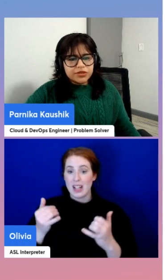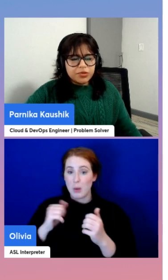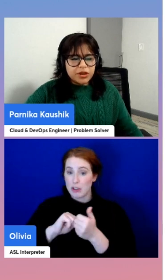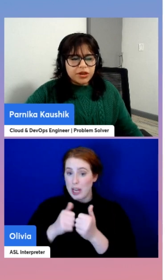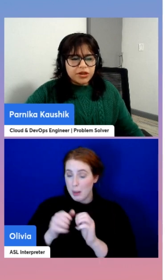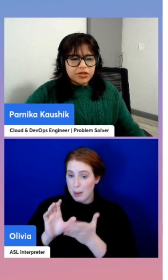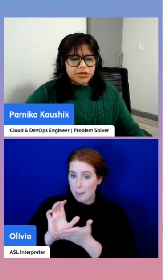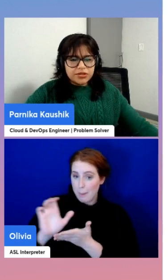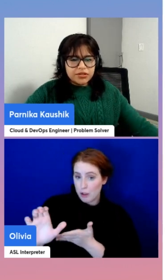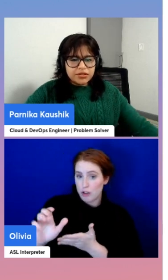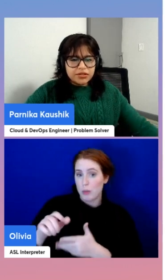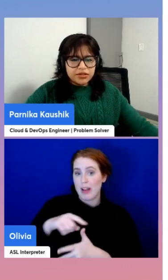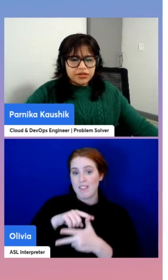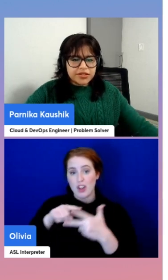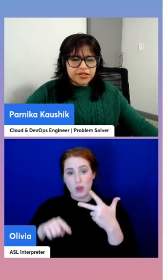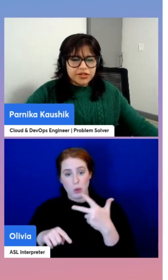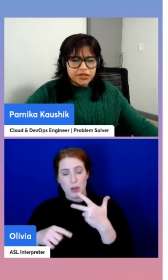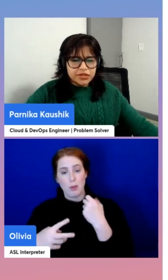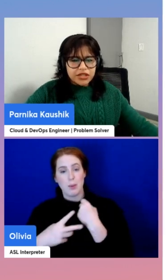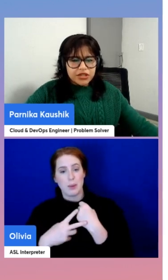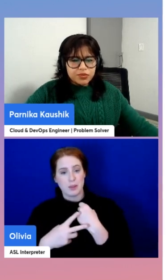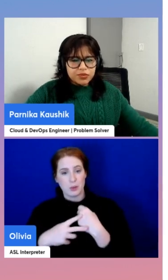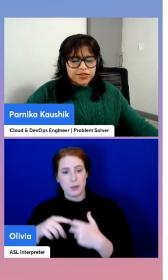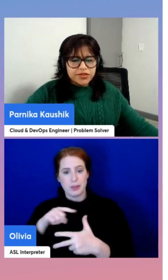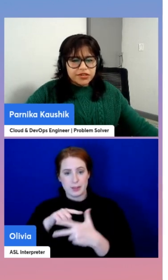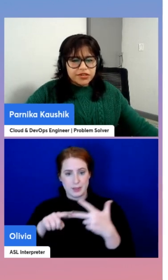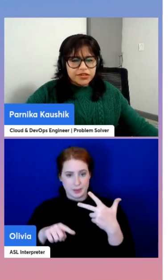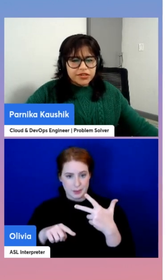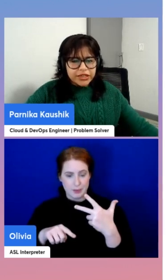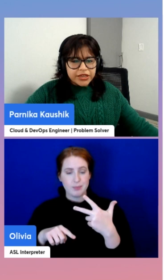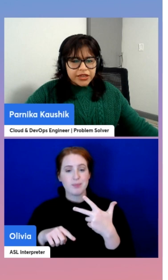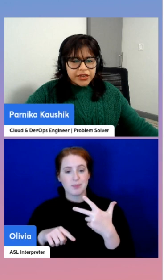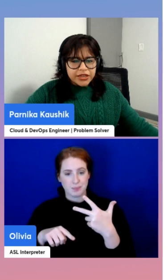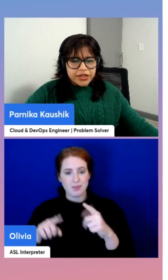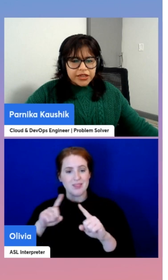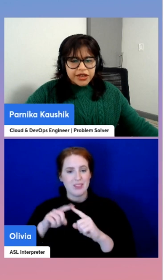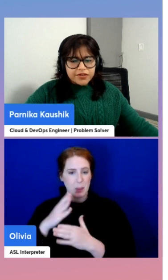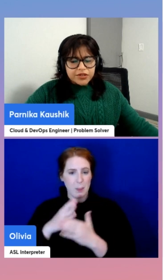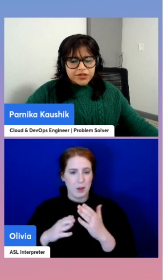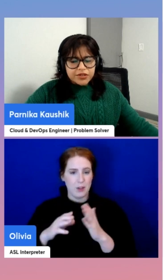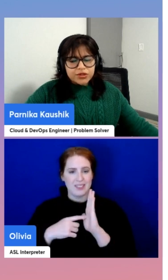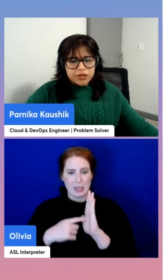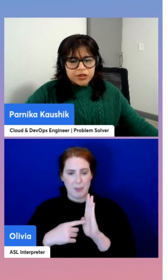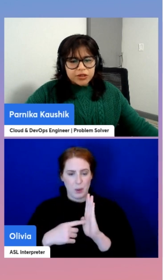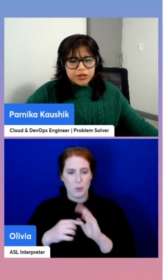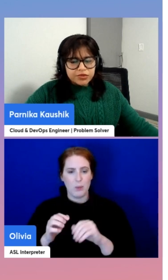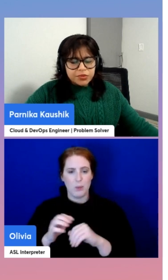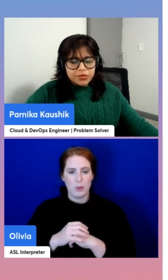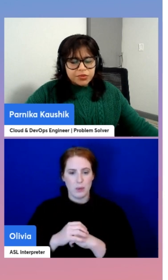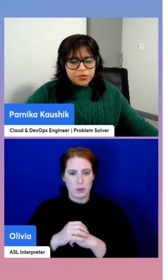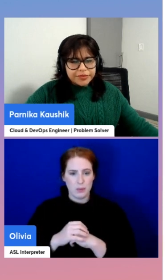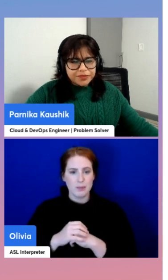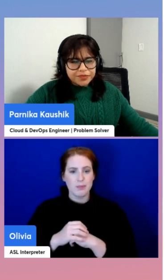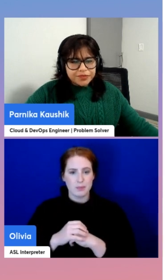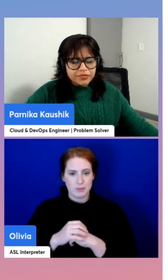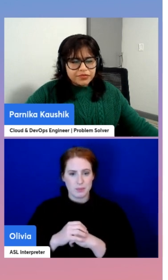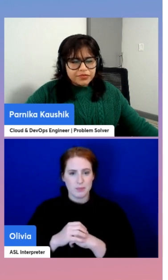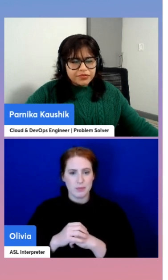3 repositories serving as, individual parts of the demo. So we'll dive straight into the Vault Provision